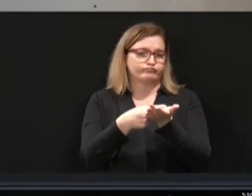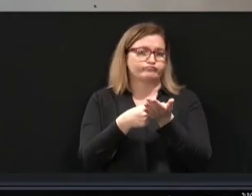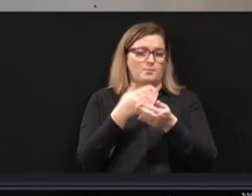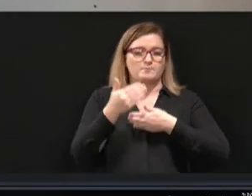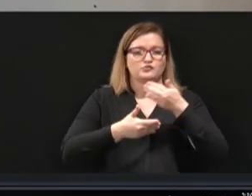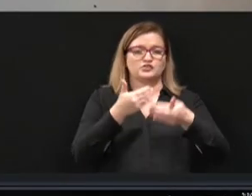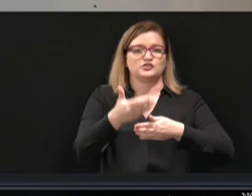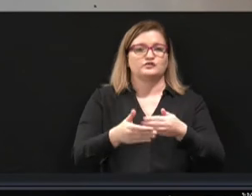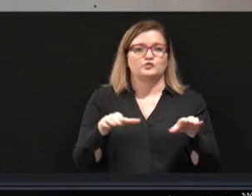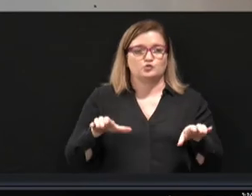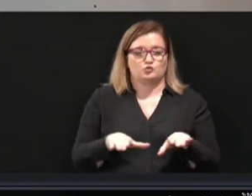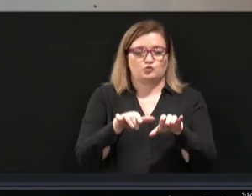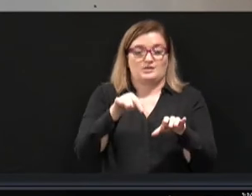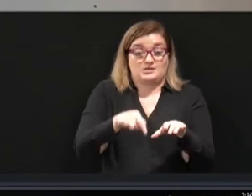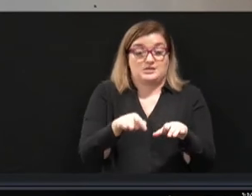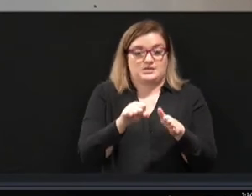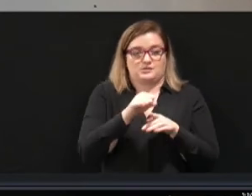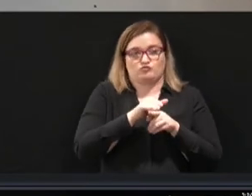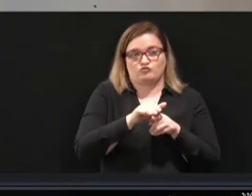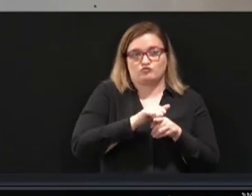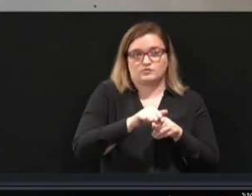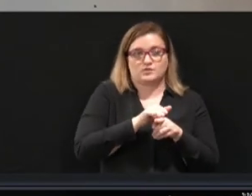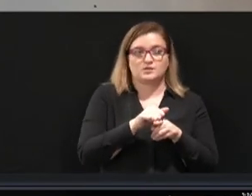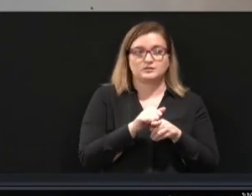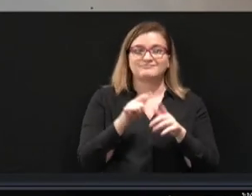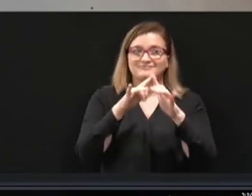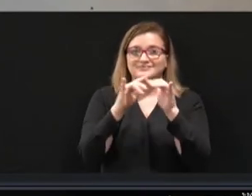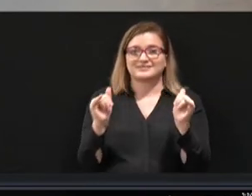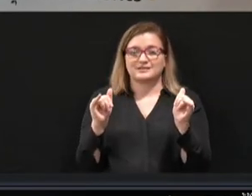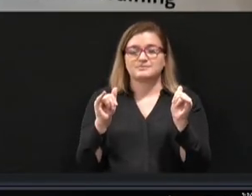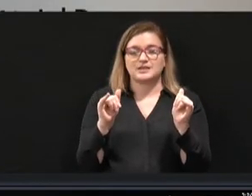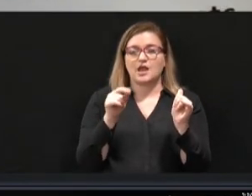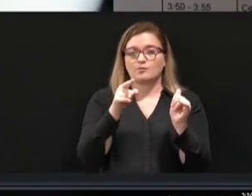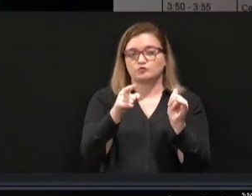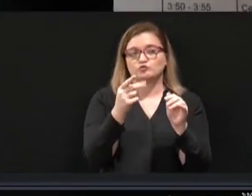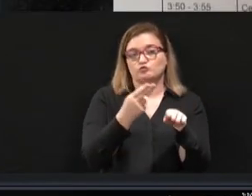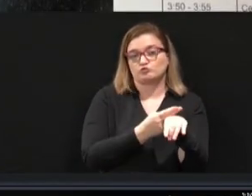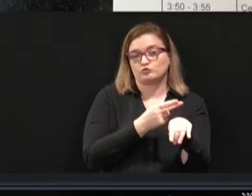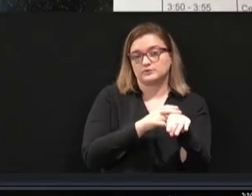doing this drill when using the picture cards.